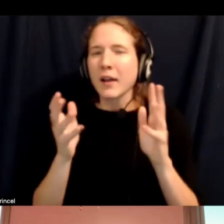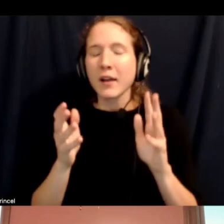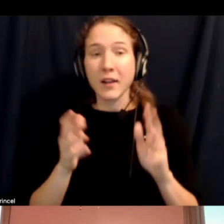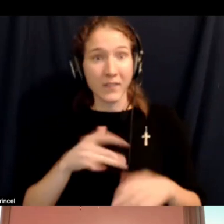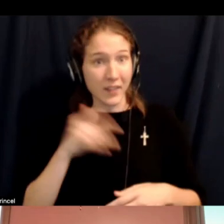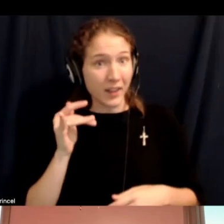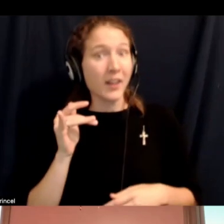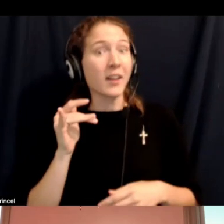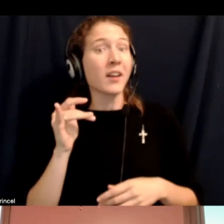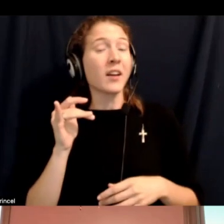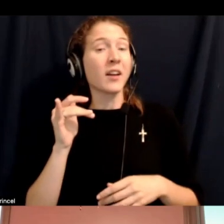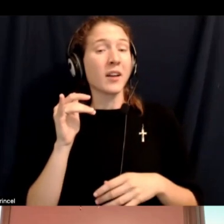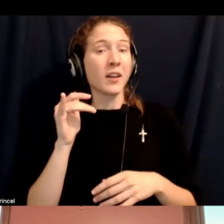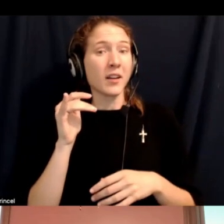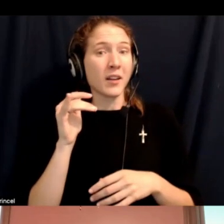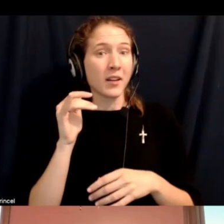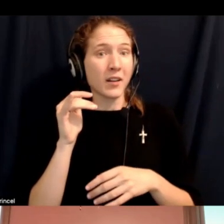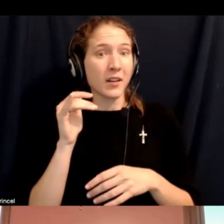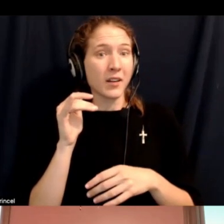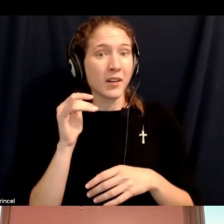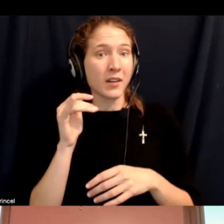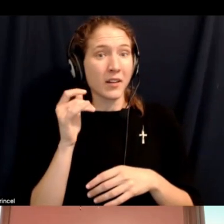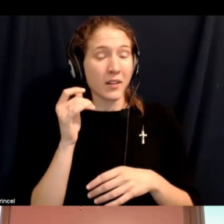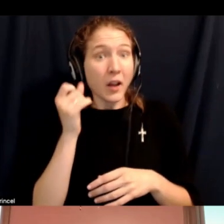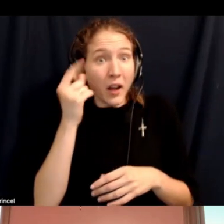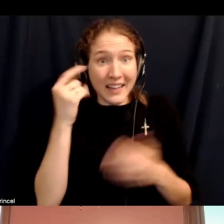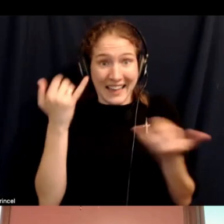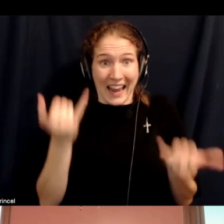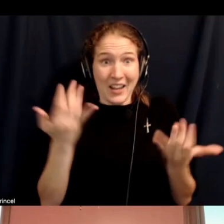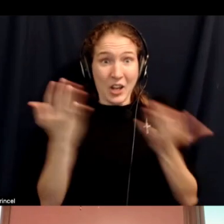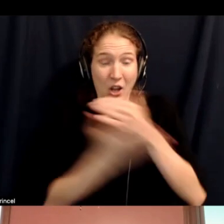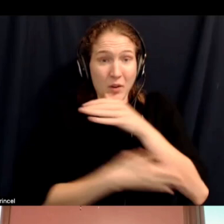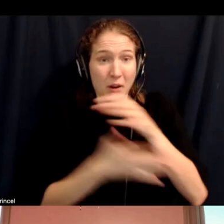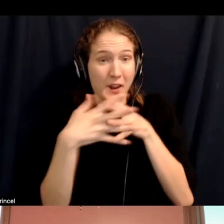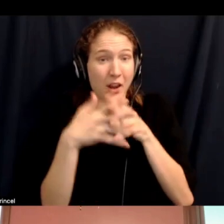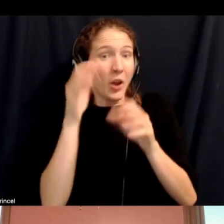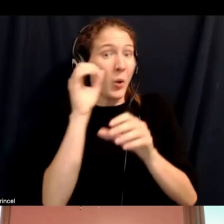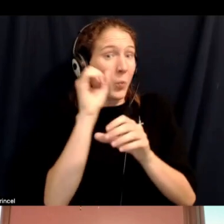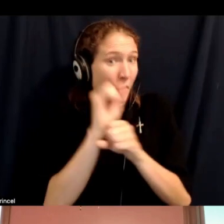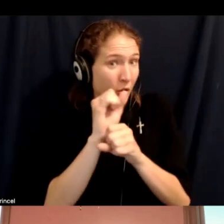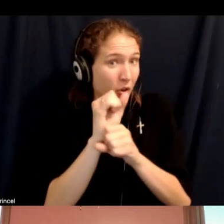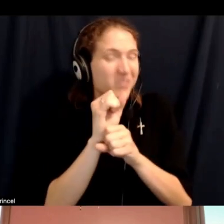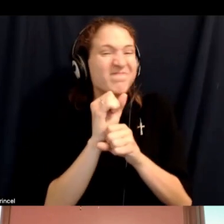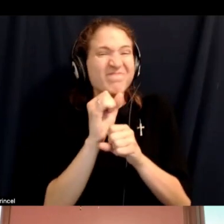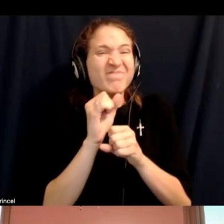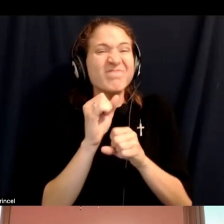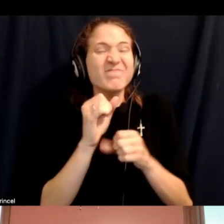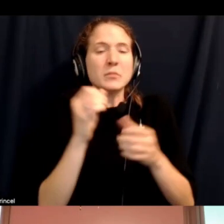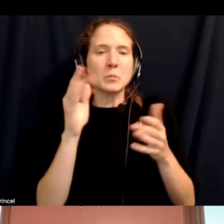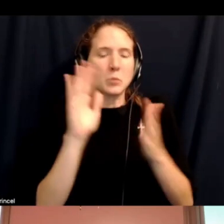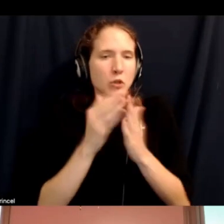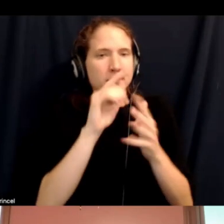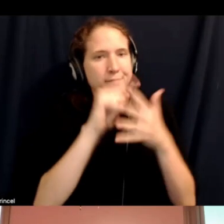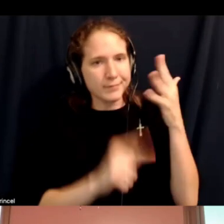now there is book banning. Yeah, it's it's